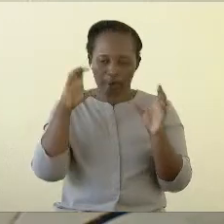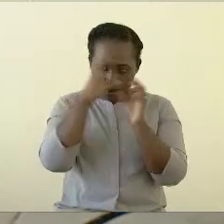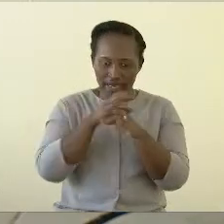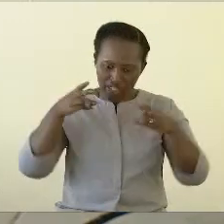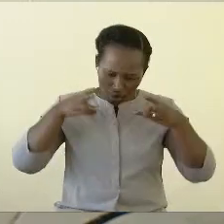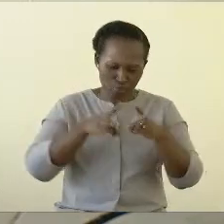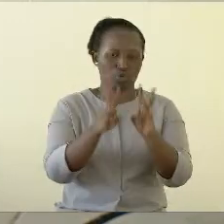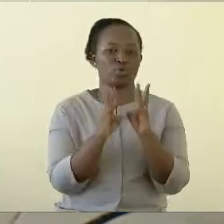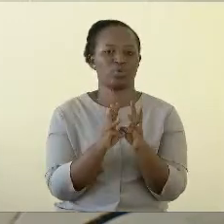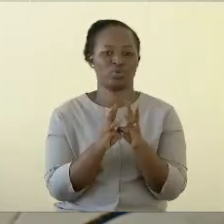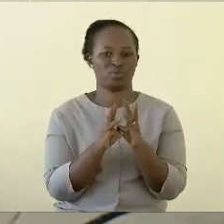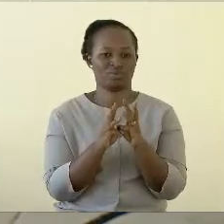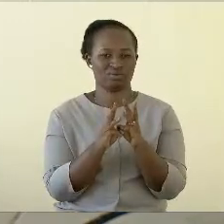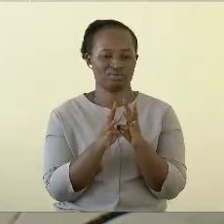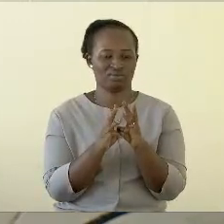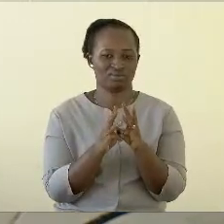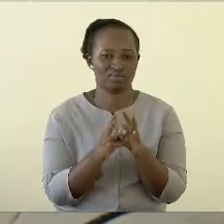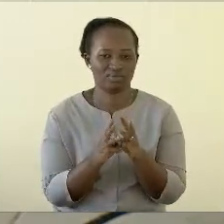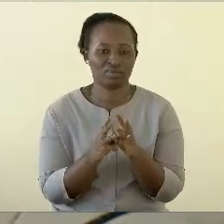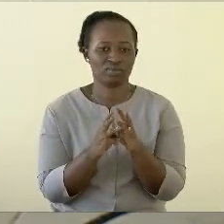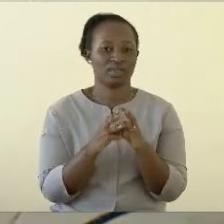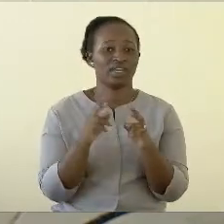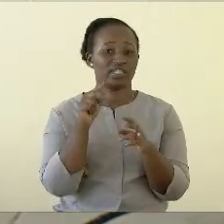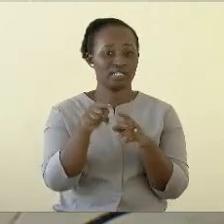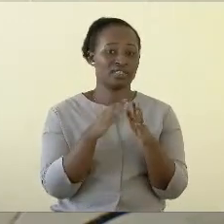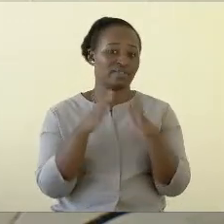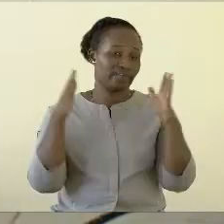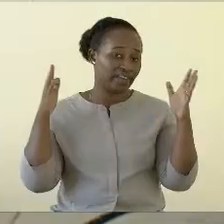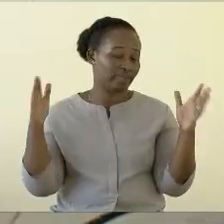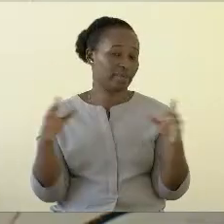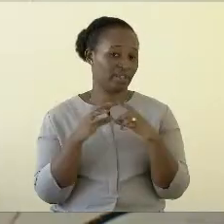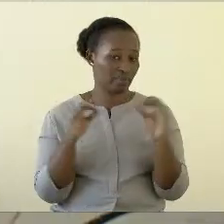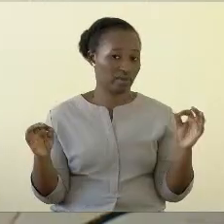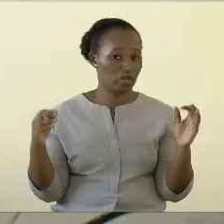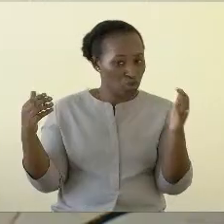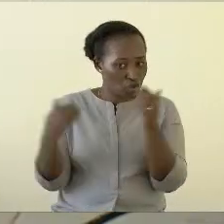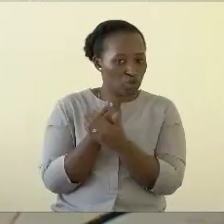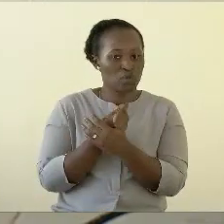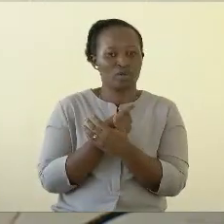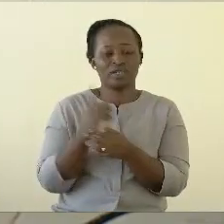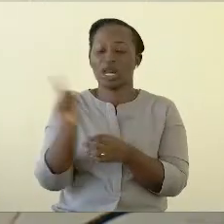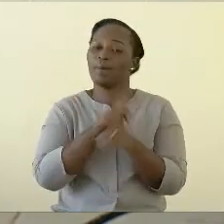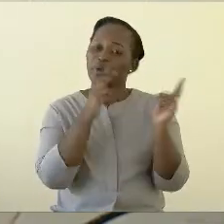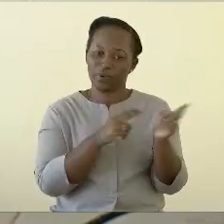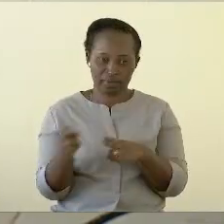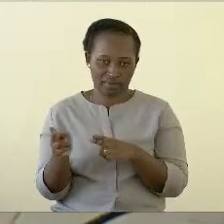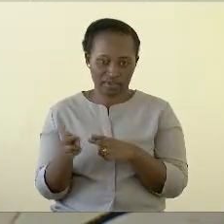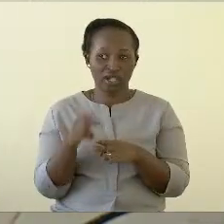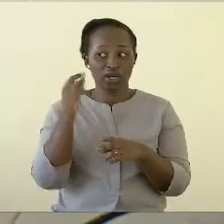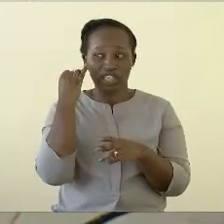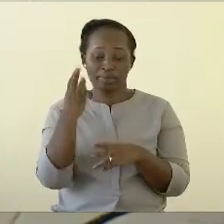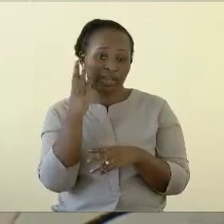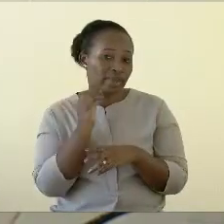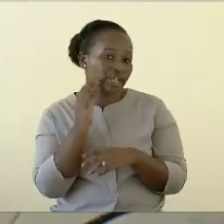new normal. Wonderful. It's a very big phrase of words, new normal. You adapt to it, fine.